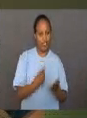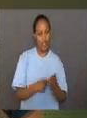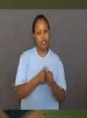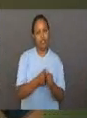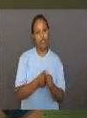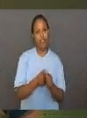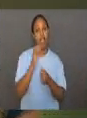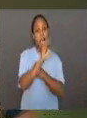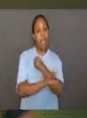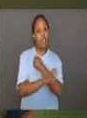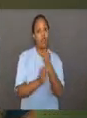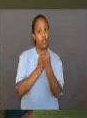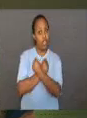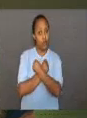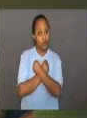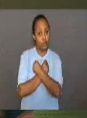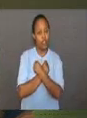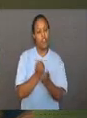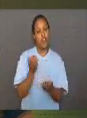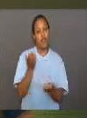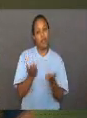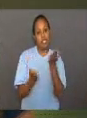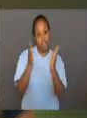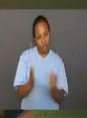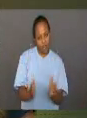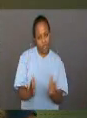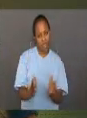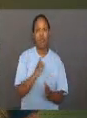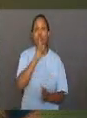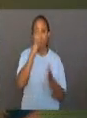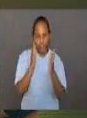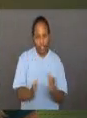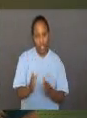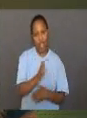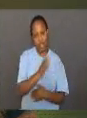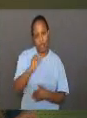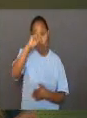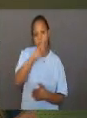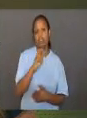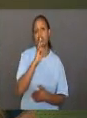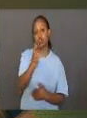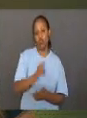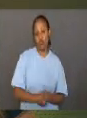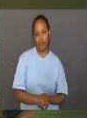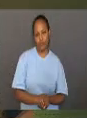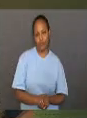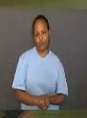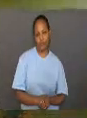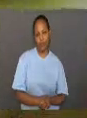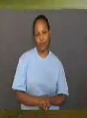Patriots are people who are fair, truthful, and courageous.